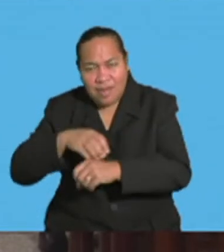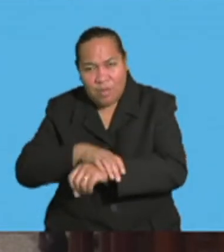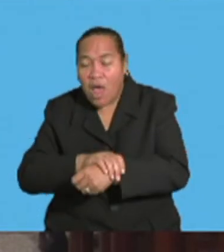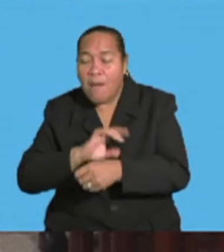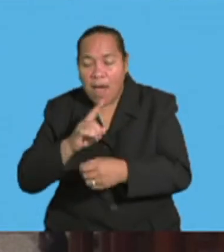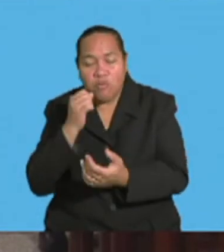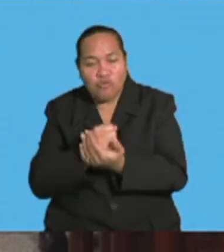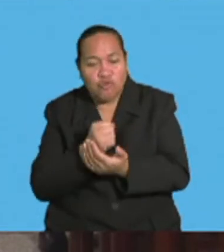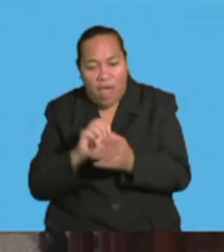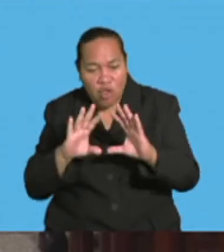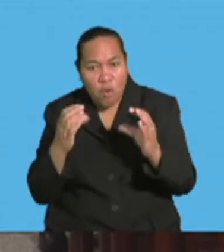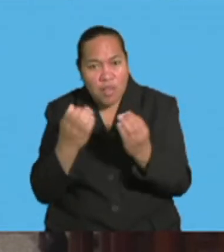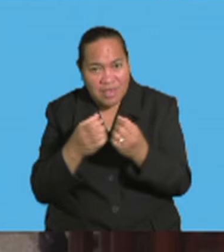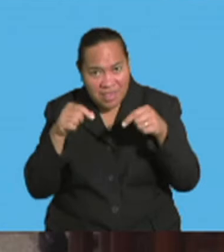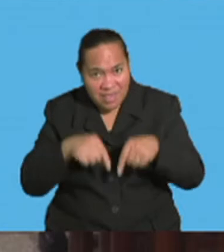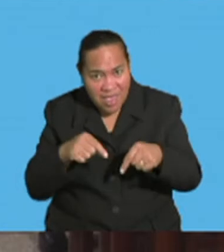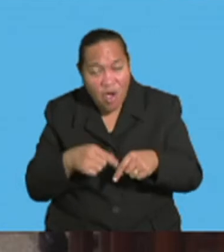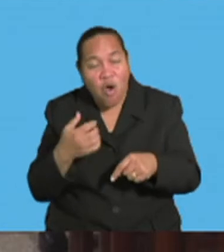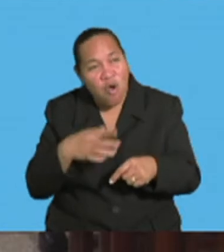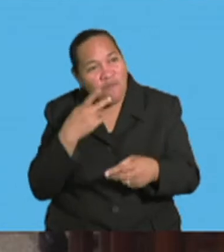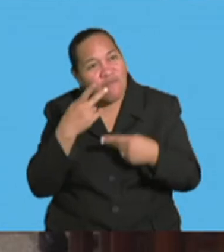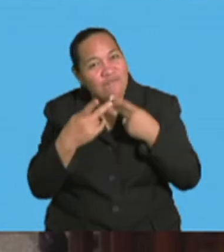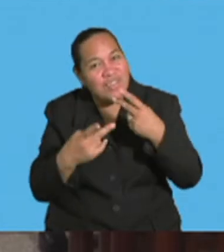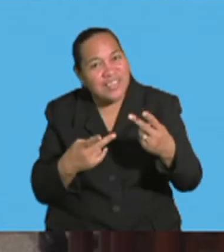committee from this Honourable House has also visited